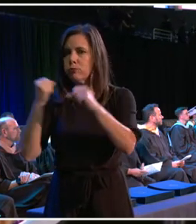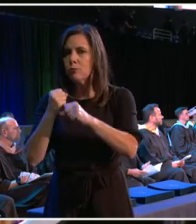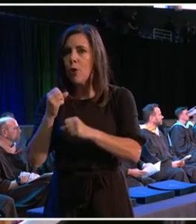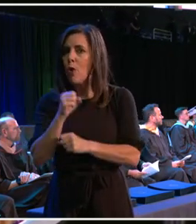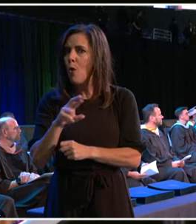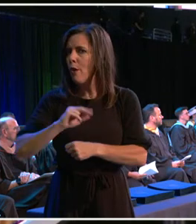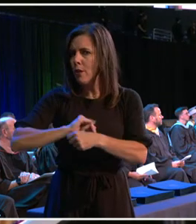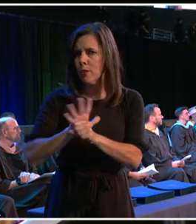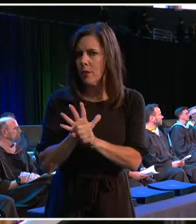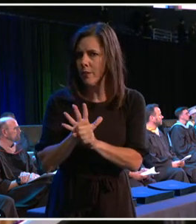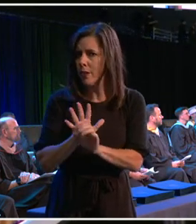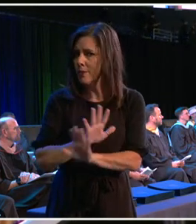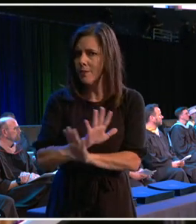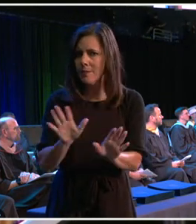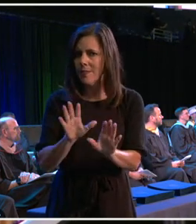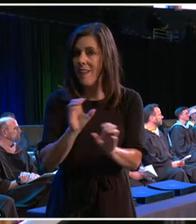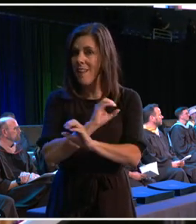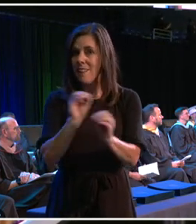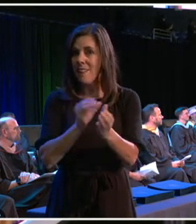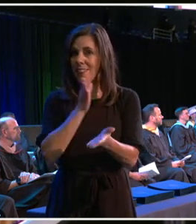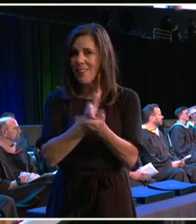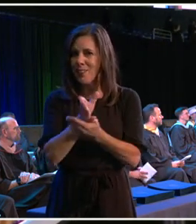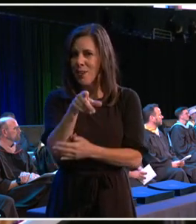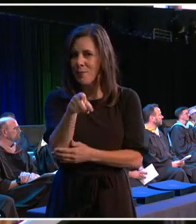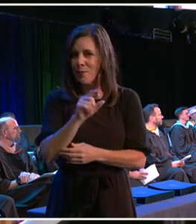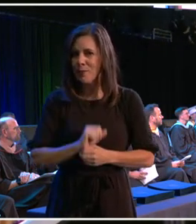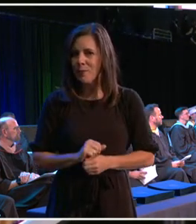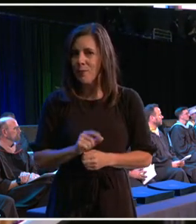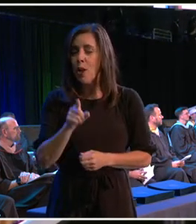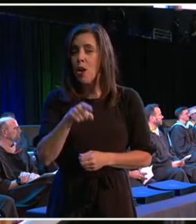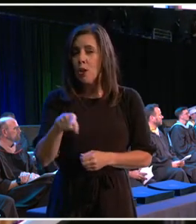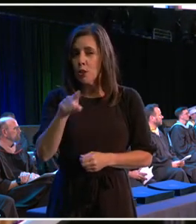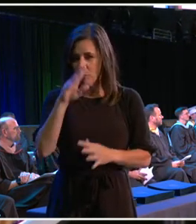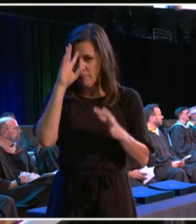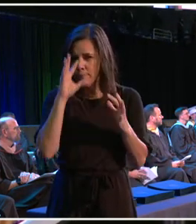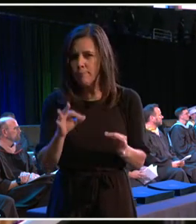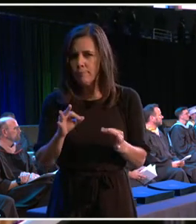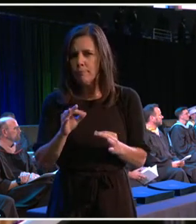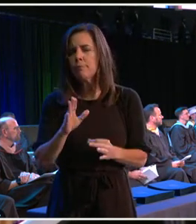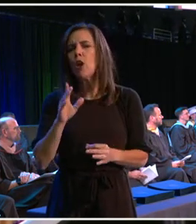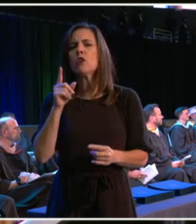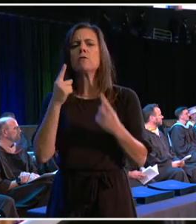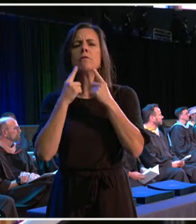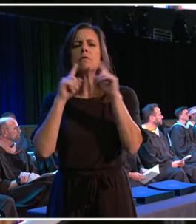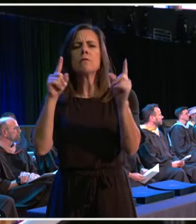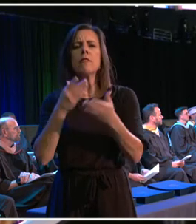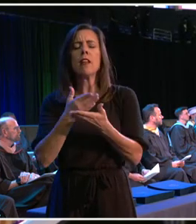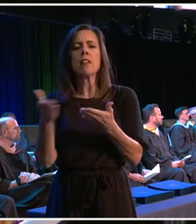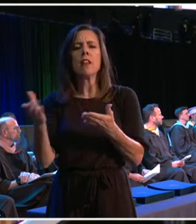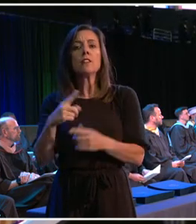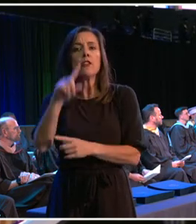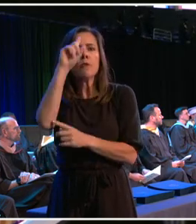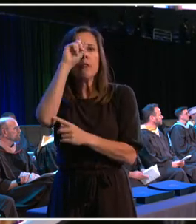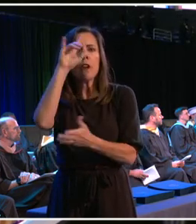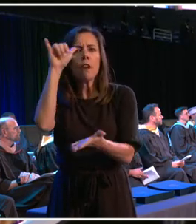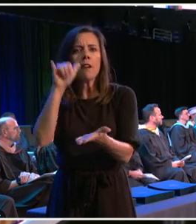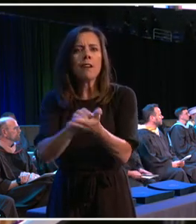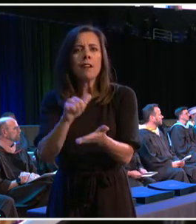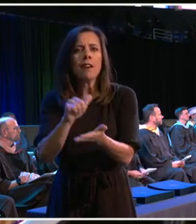the coronavirus could stop you. You were determined and you accomplished feats that were not accomplished